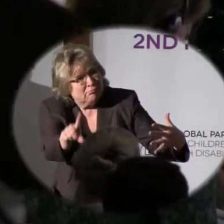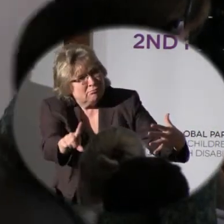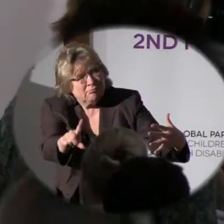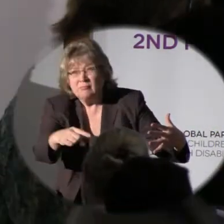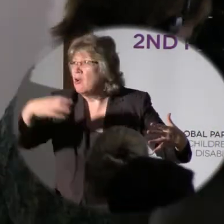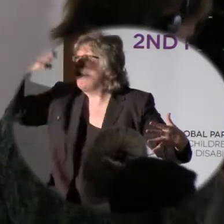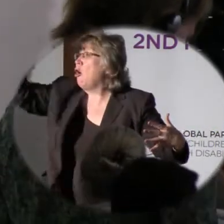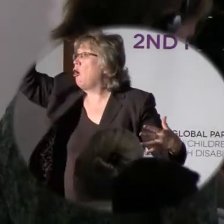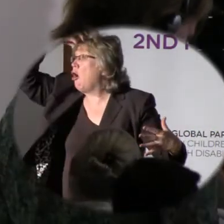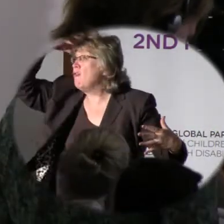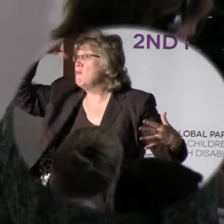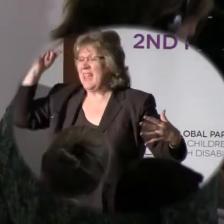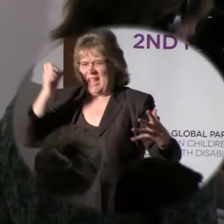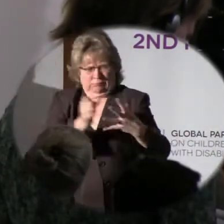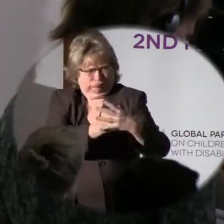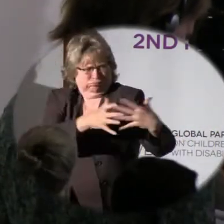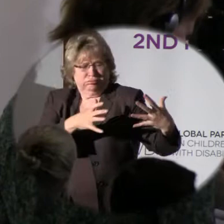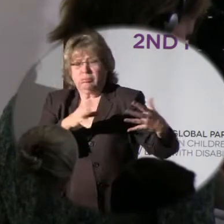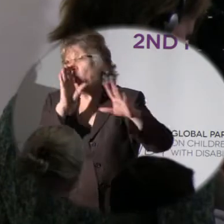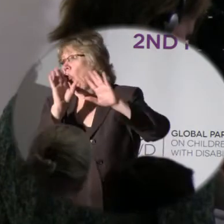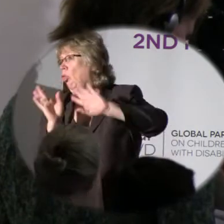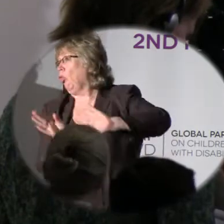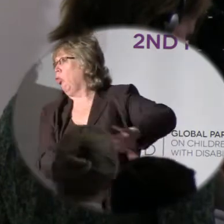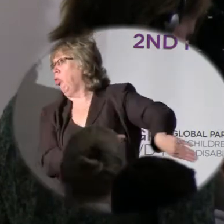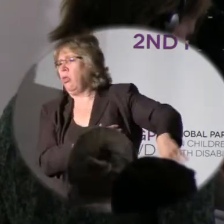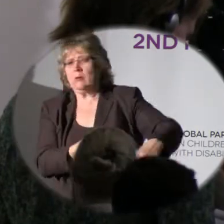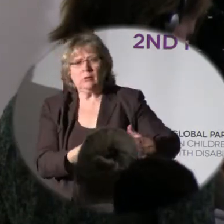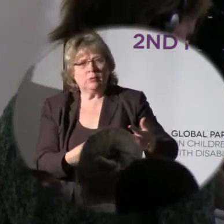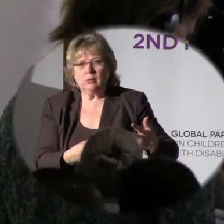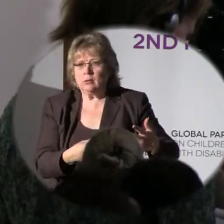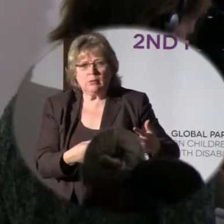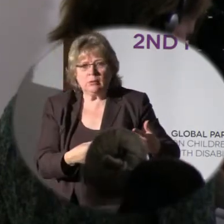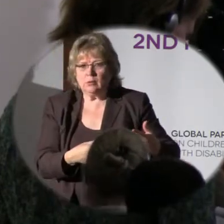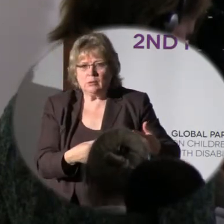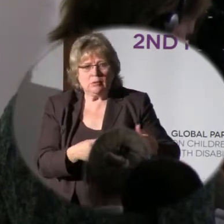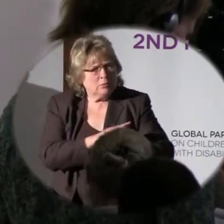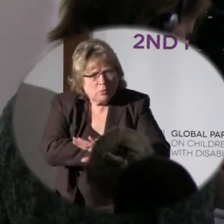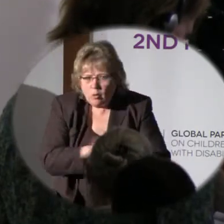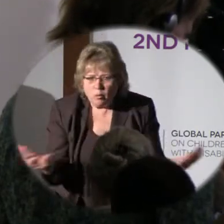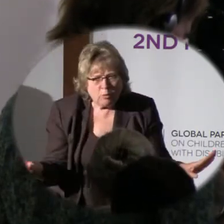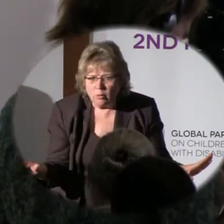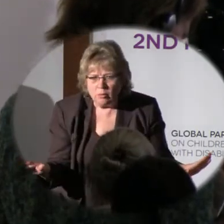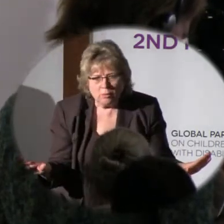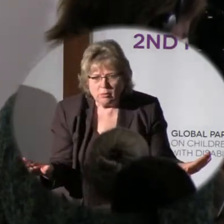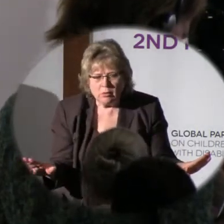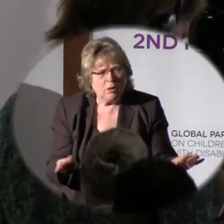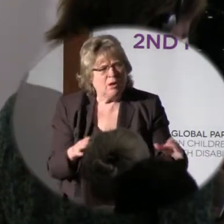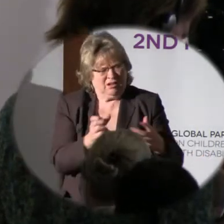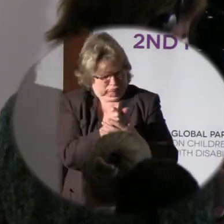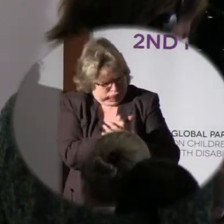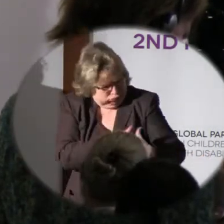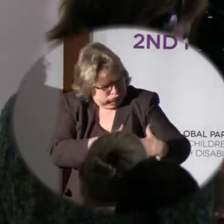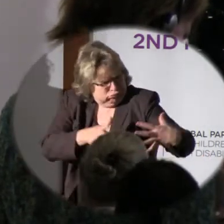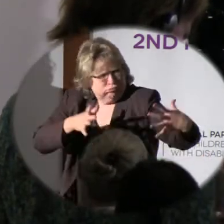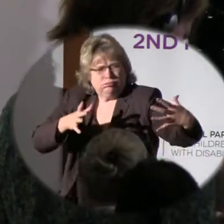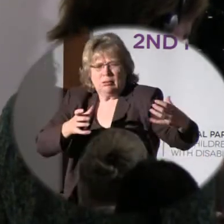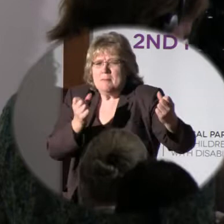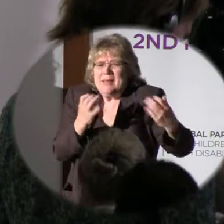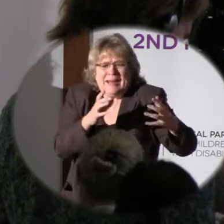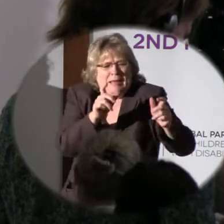facing persons with disabilities cannot be inclusive, equitable,